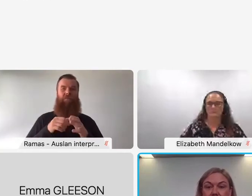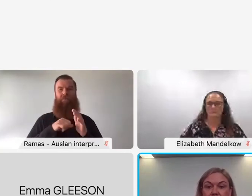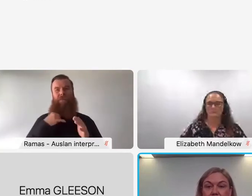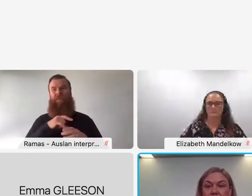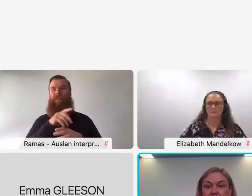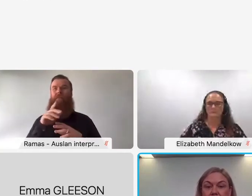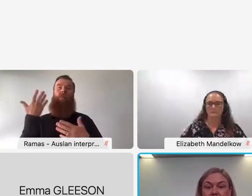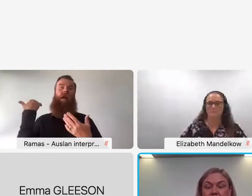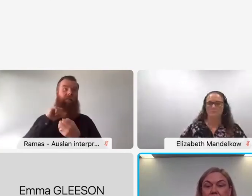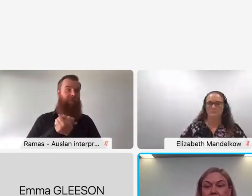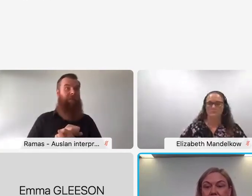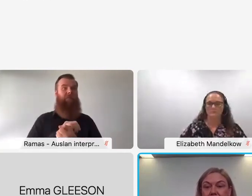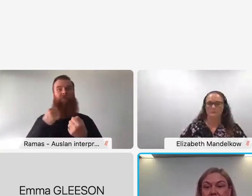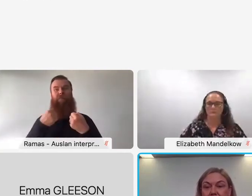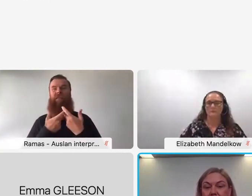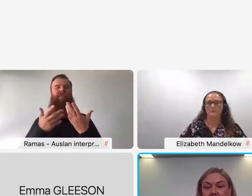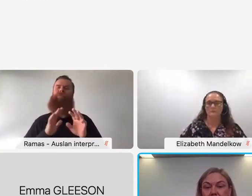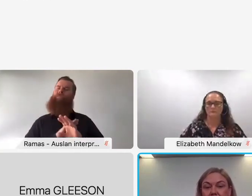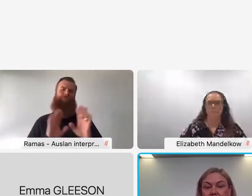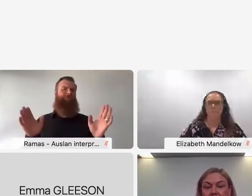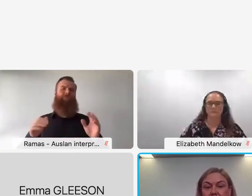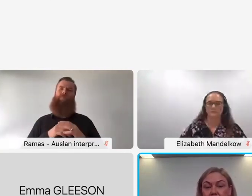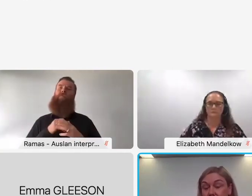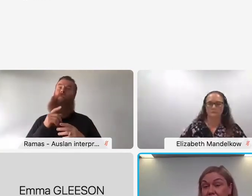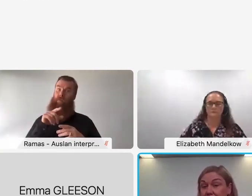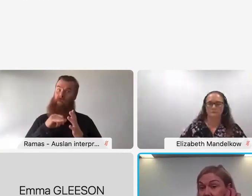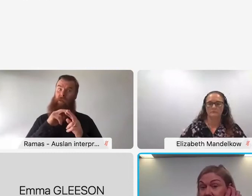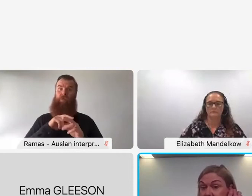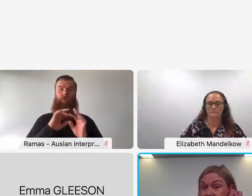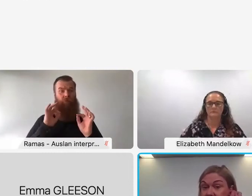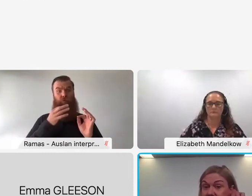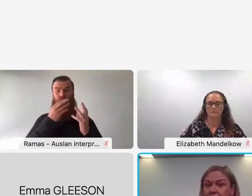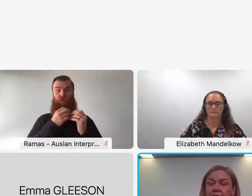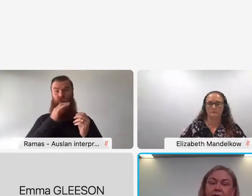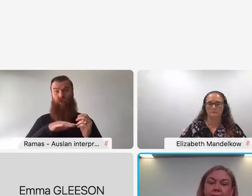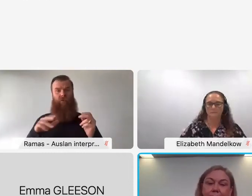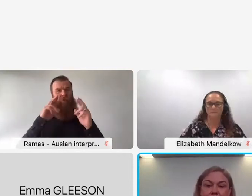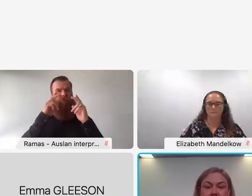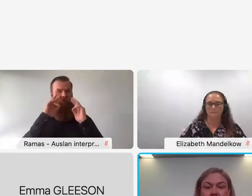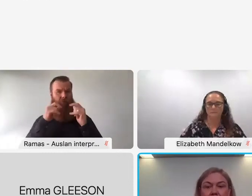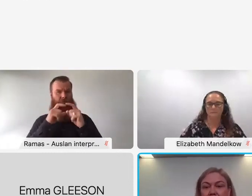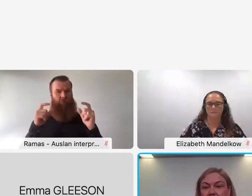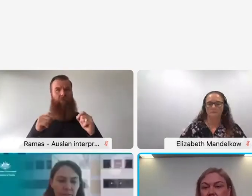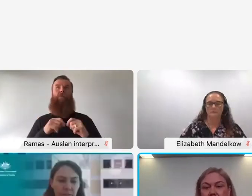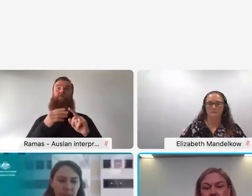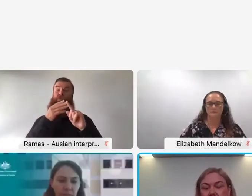do working with children checks, particularly in the NT.